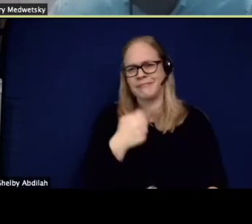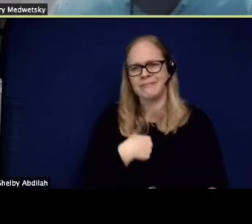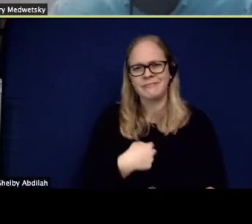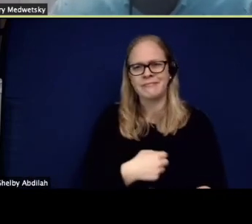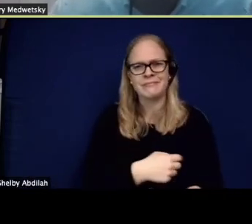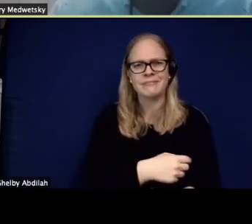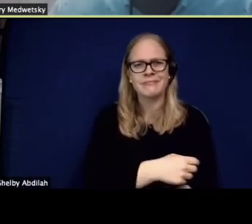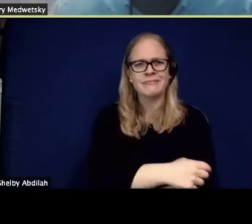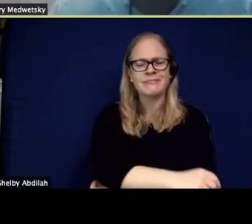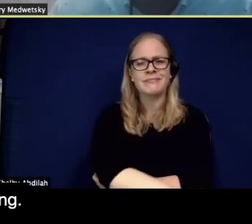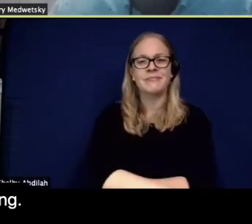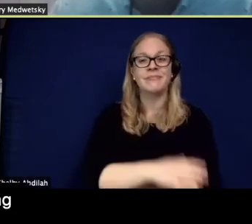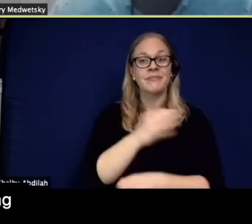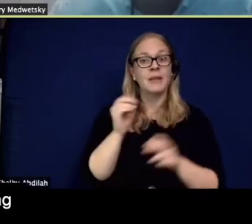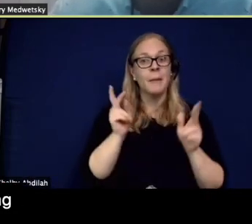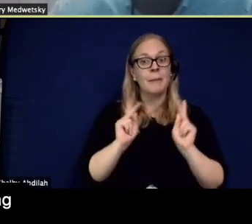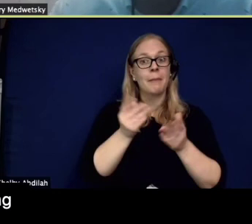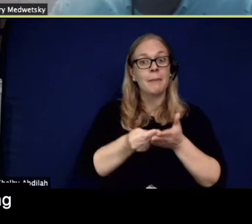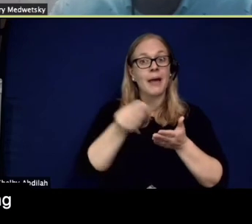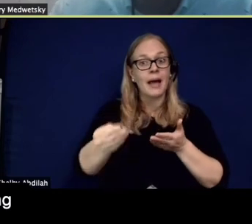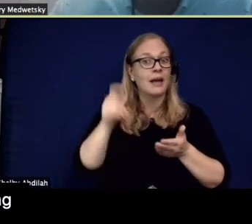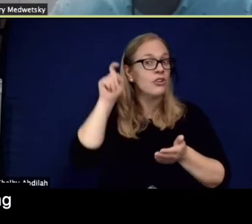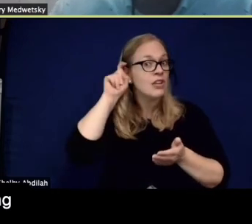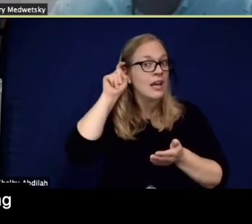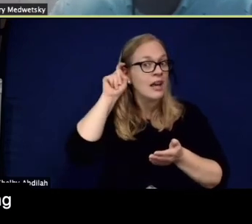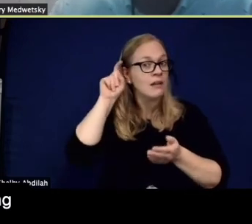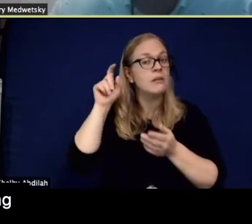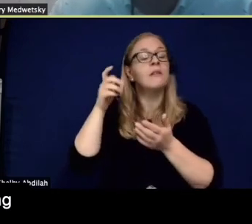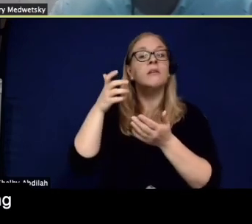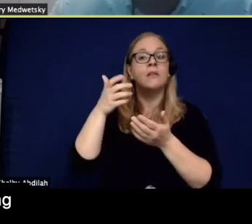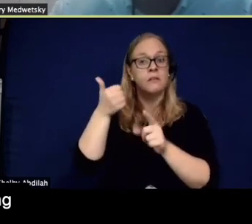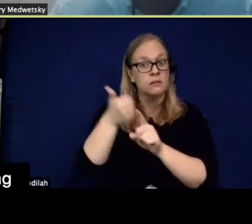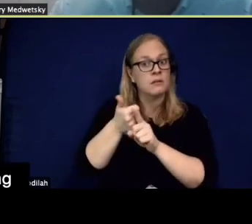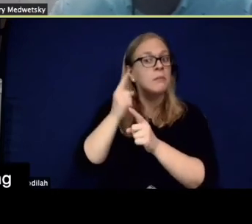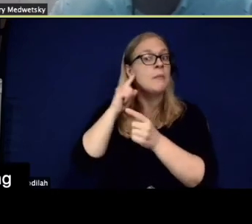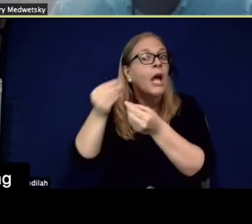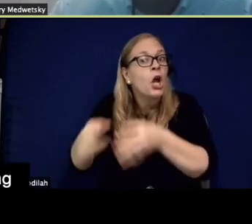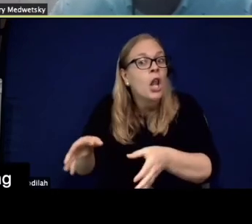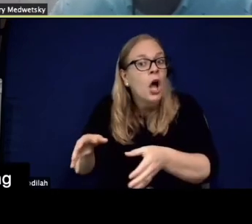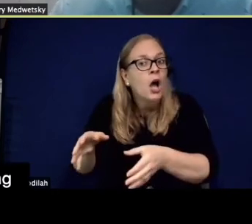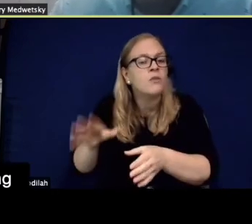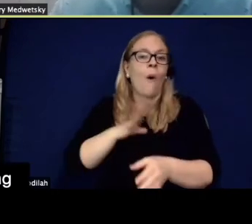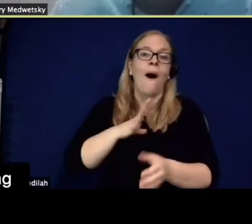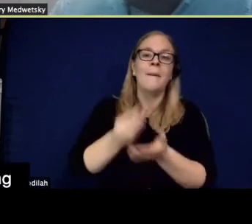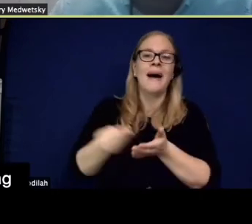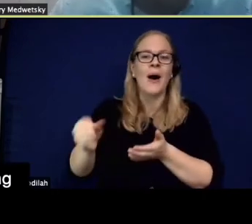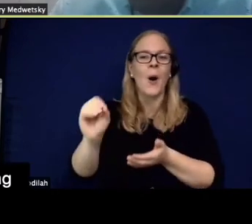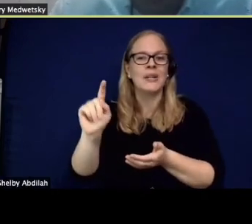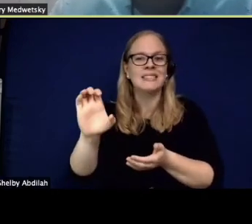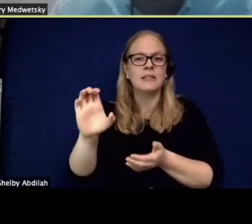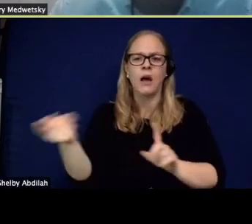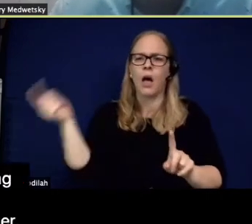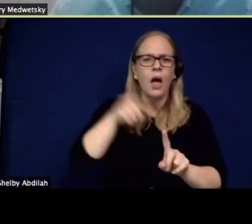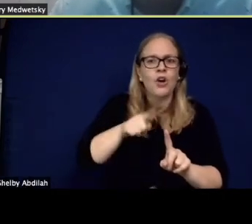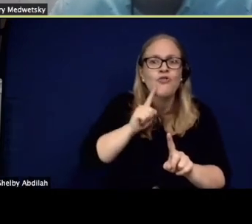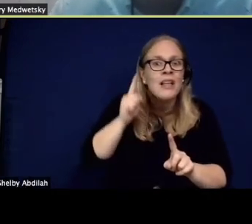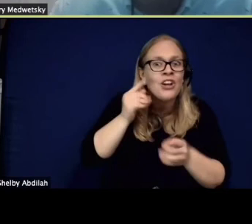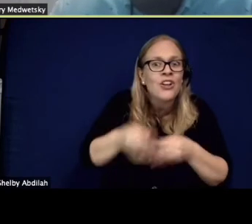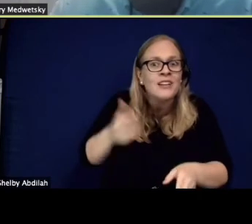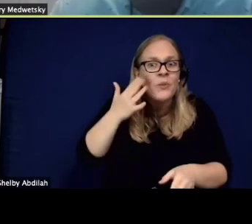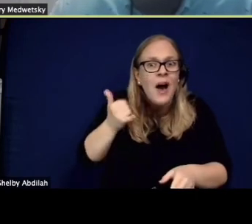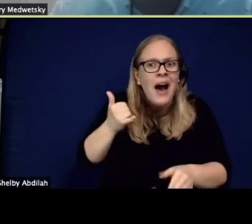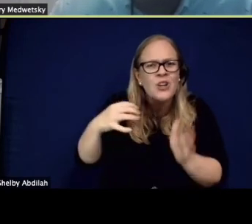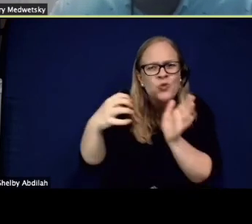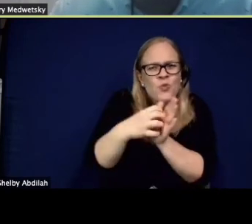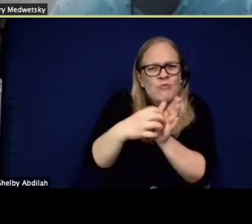individuals who purchase the hearing aid who actually have underlying medical issues, such as certain types of tumors, and they've not seen an audiologist at all?